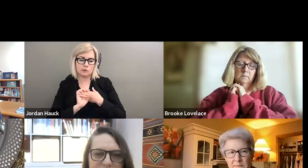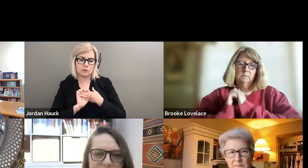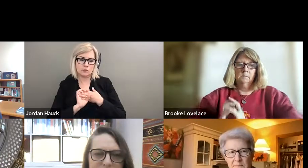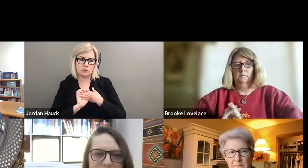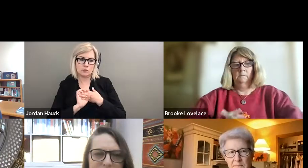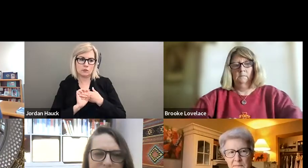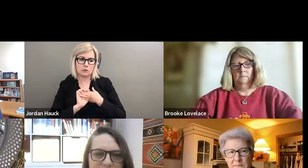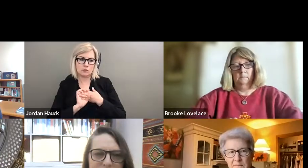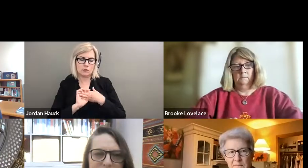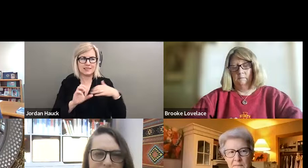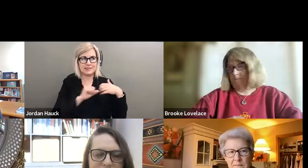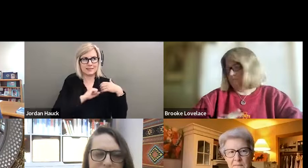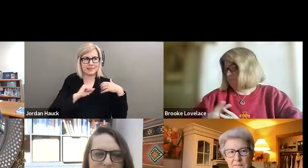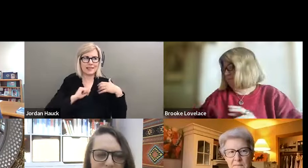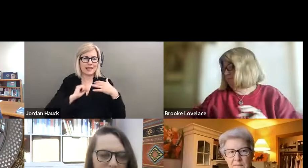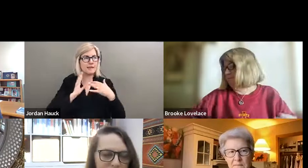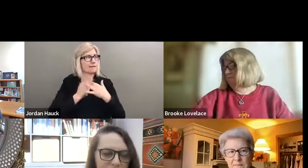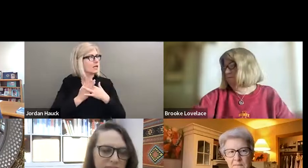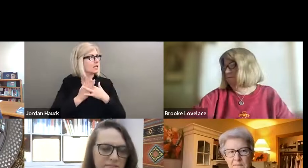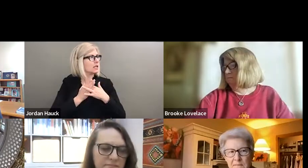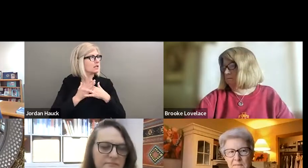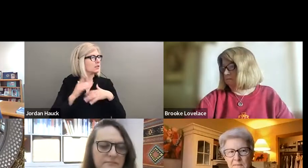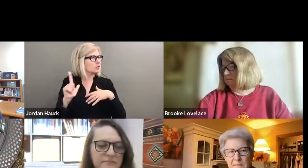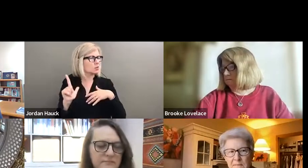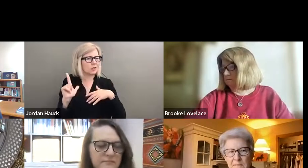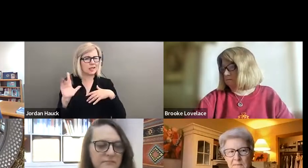Senate file 29